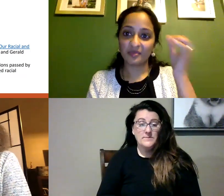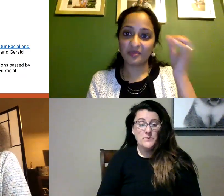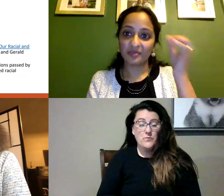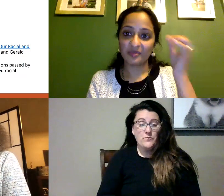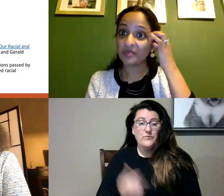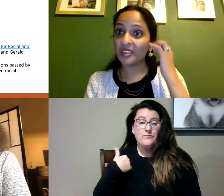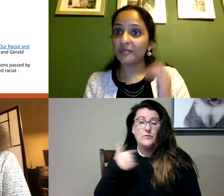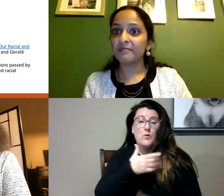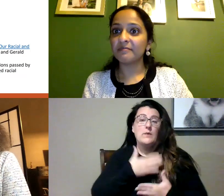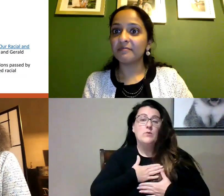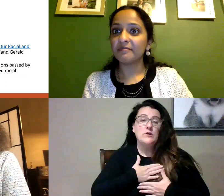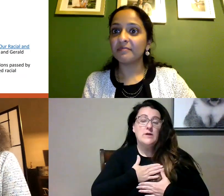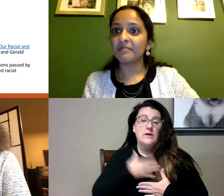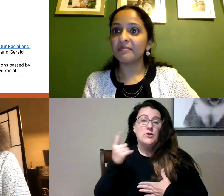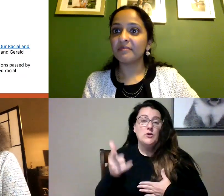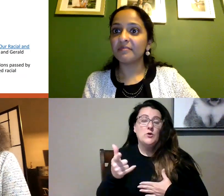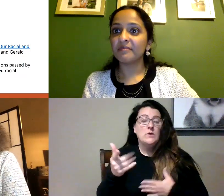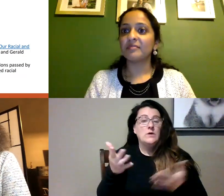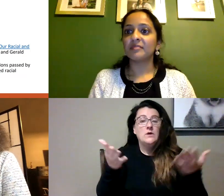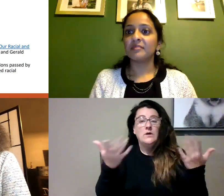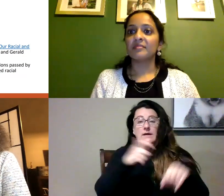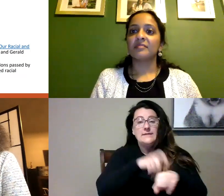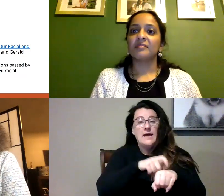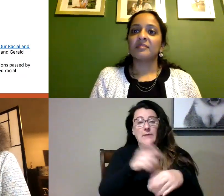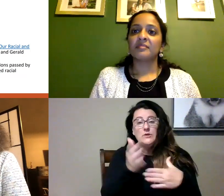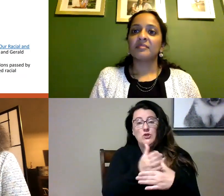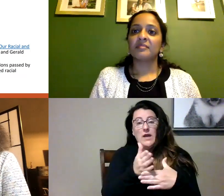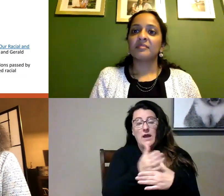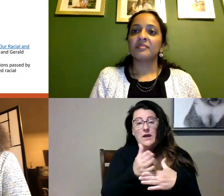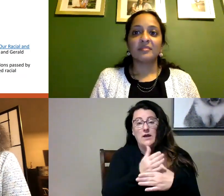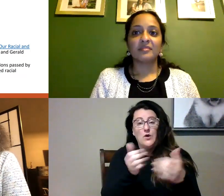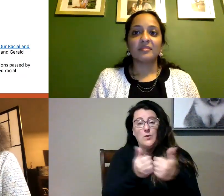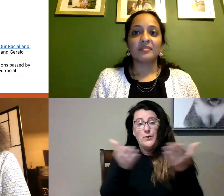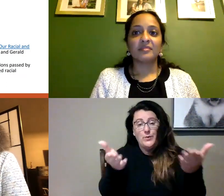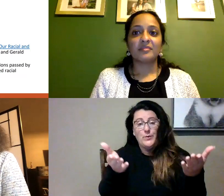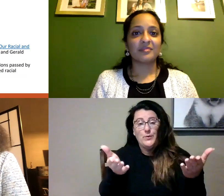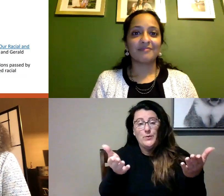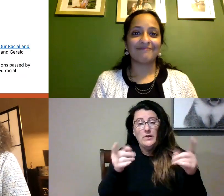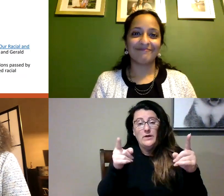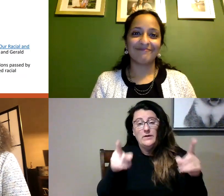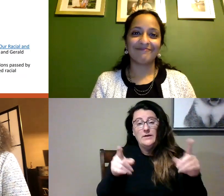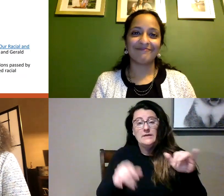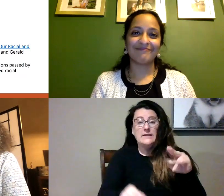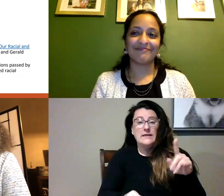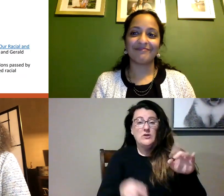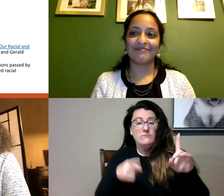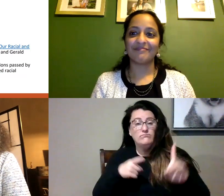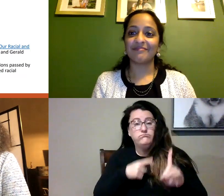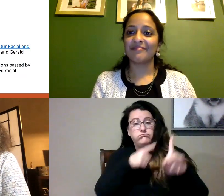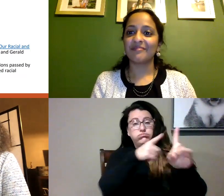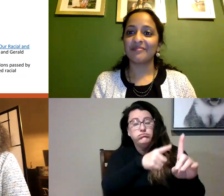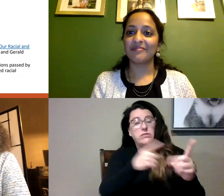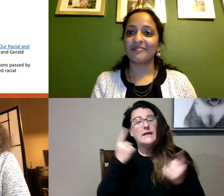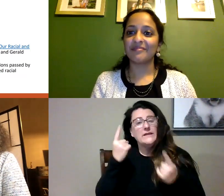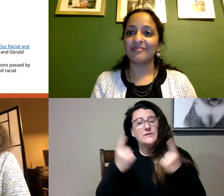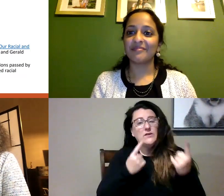we appreciate you giving us time to share with you this initiative and consider this